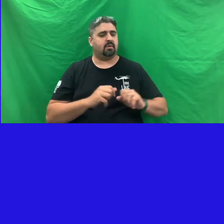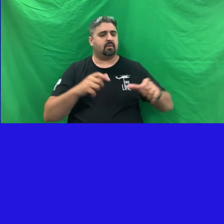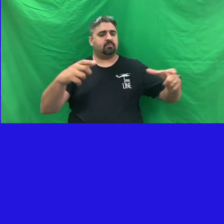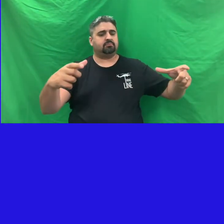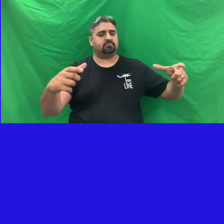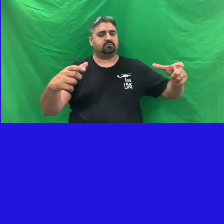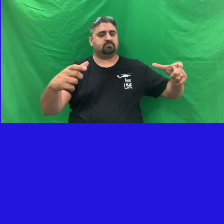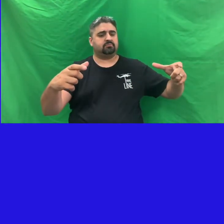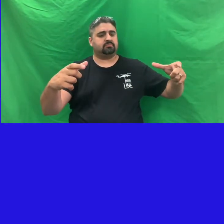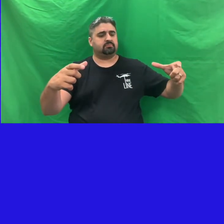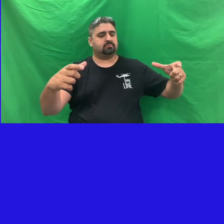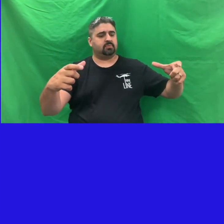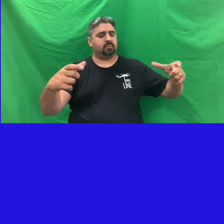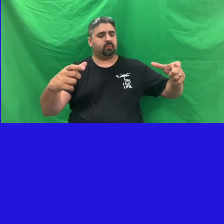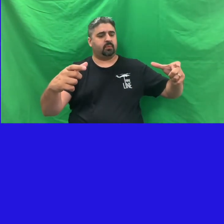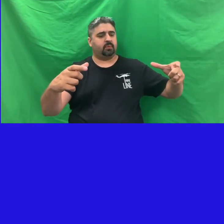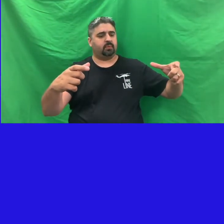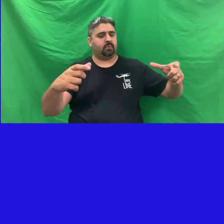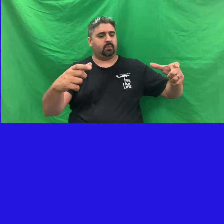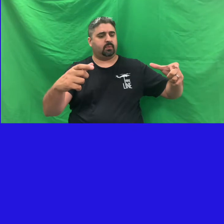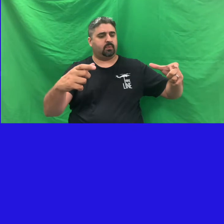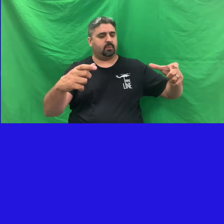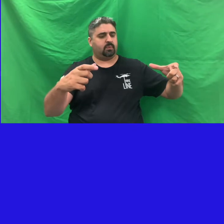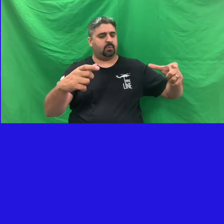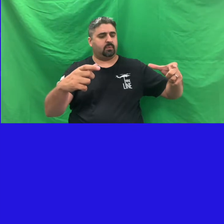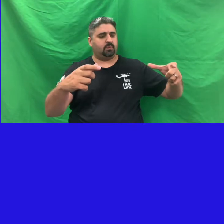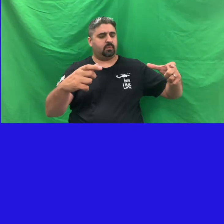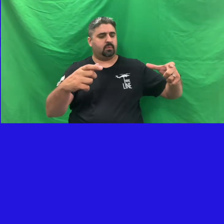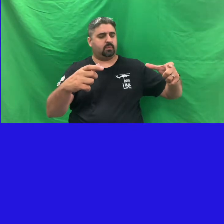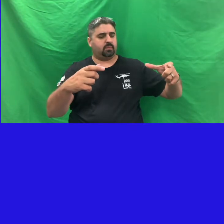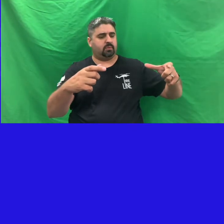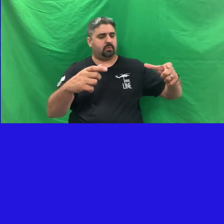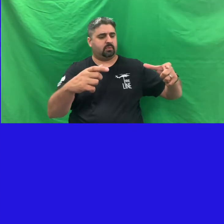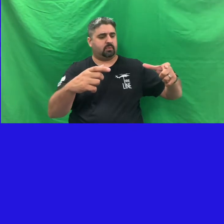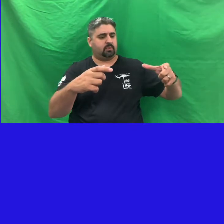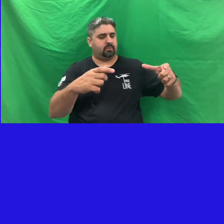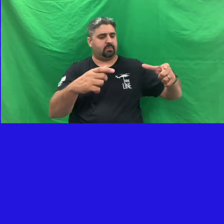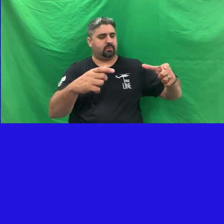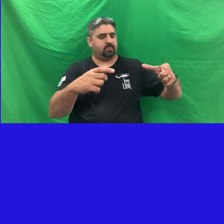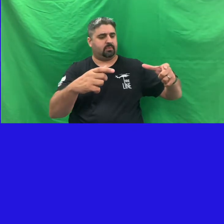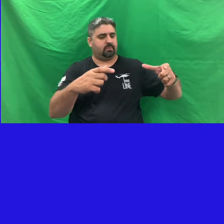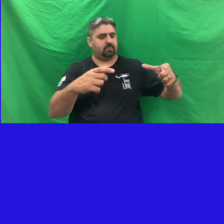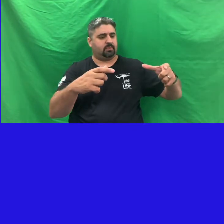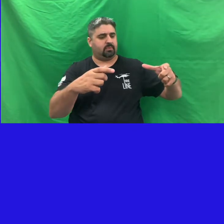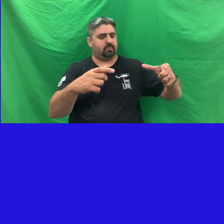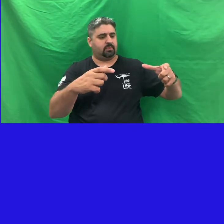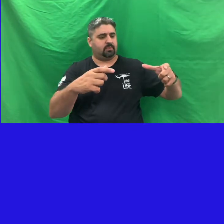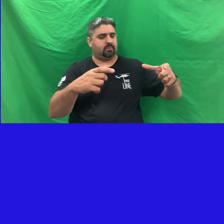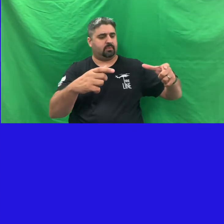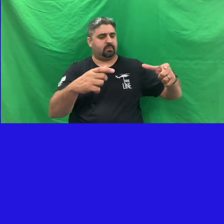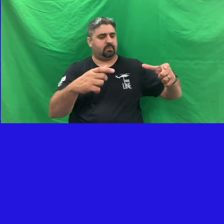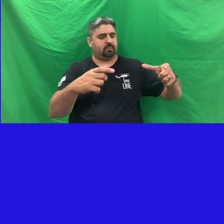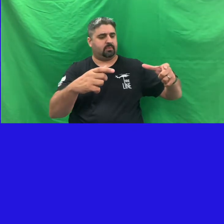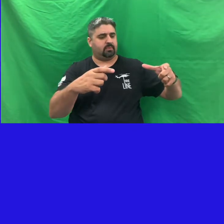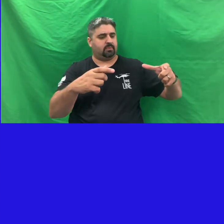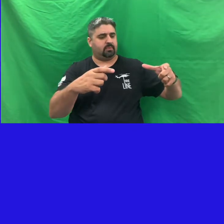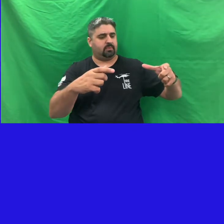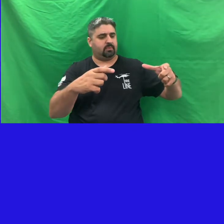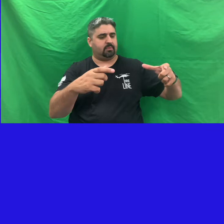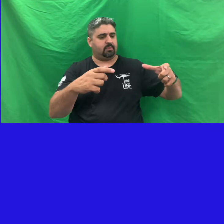It began to shrink. The hat grew smaller and smaller.